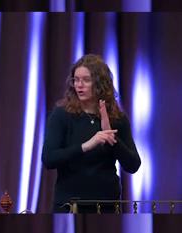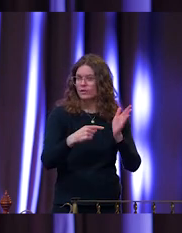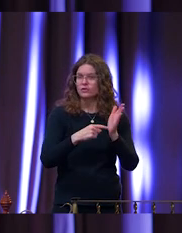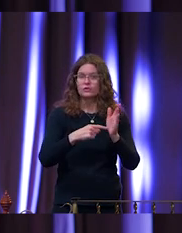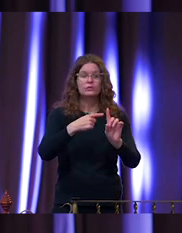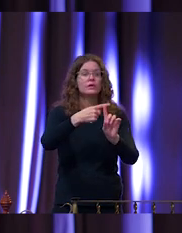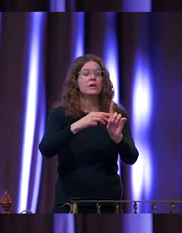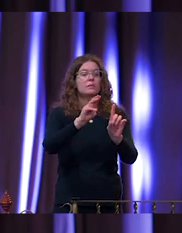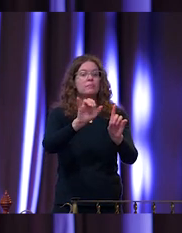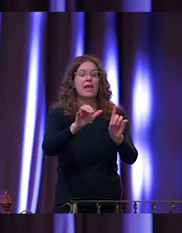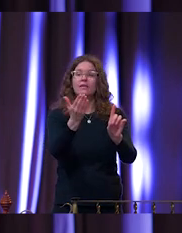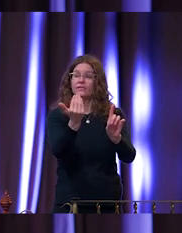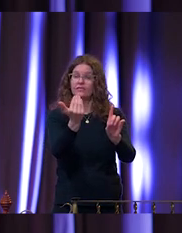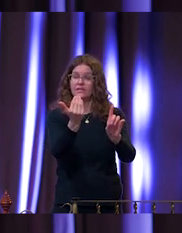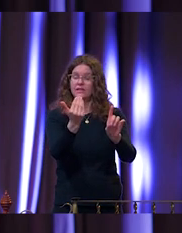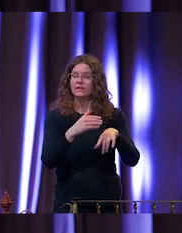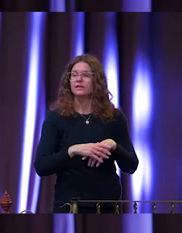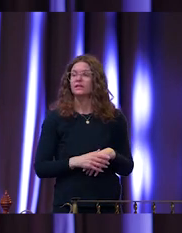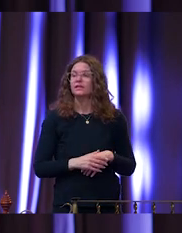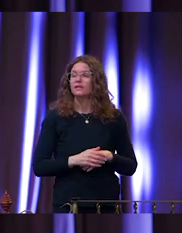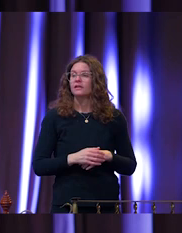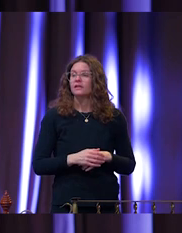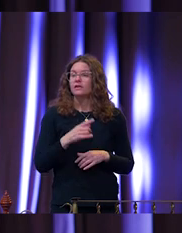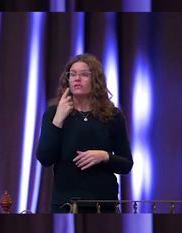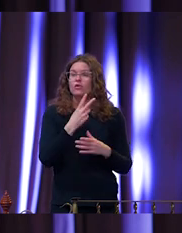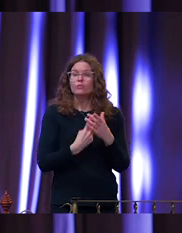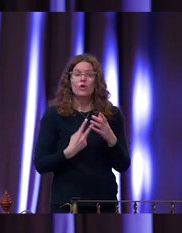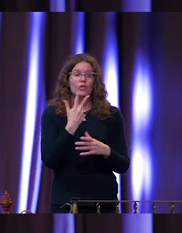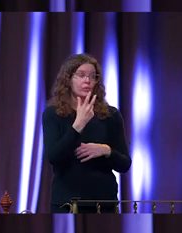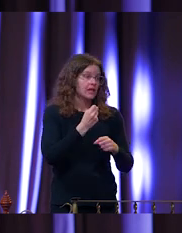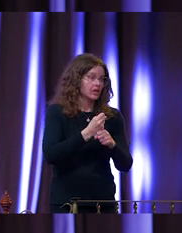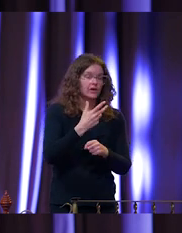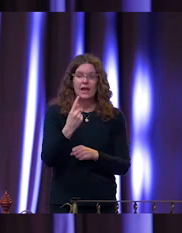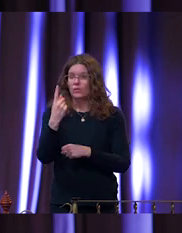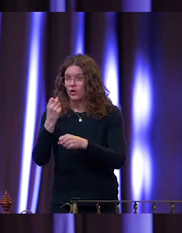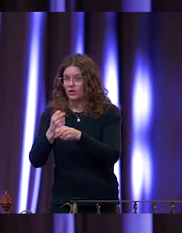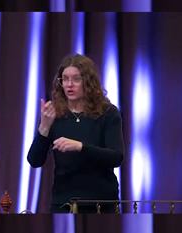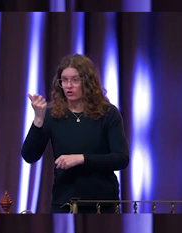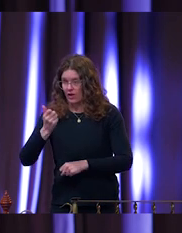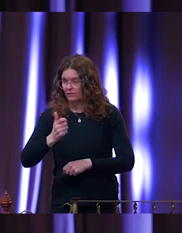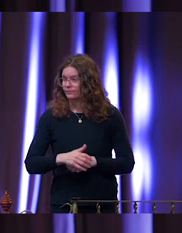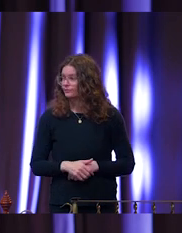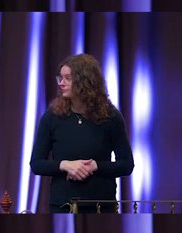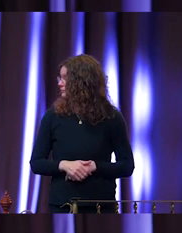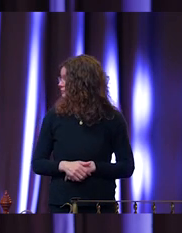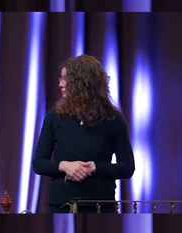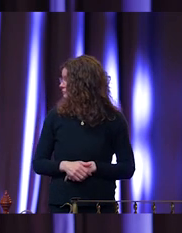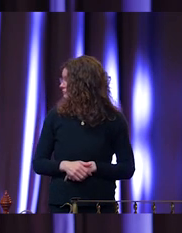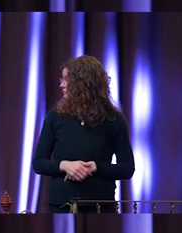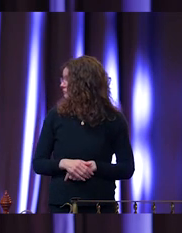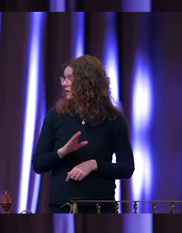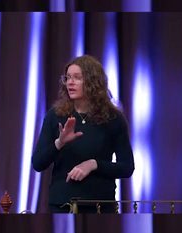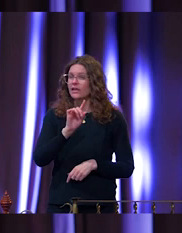And again, this will be the one cycle that we have for both the 3-year and 1-year grant. To address that first question, I